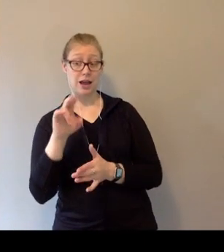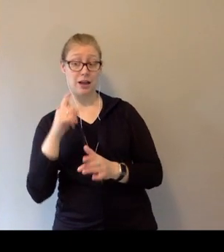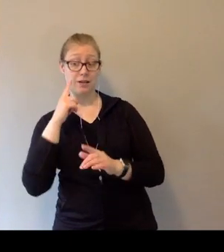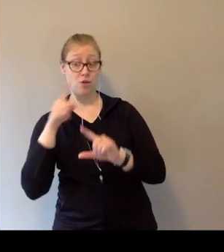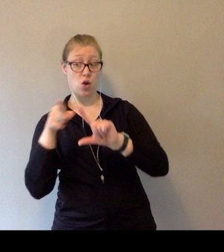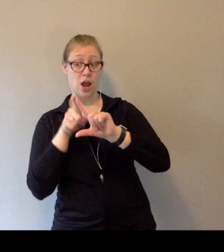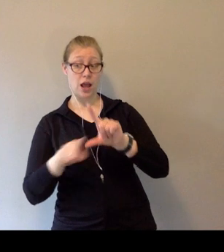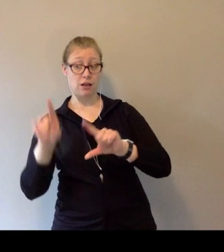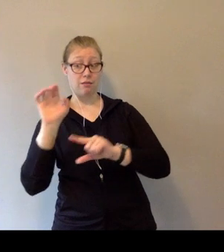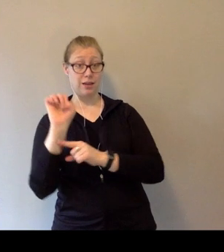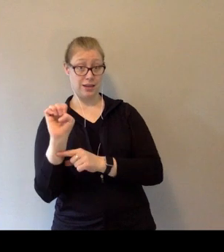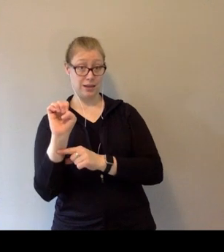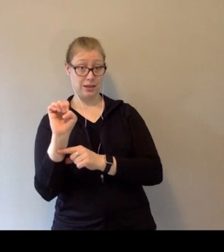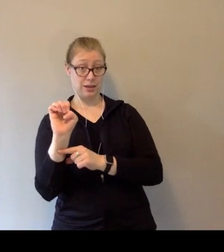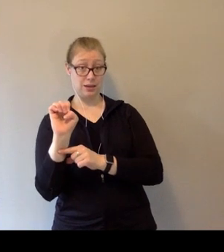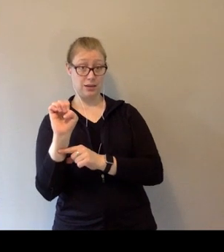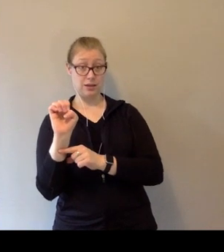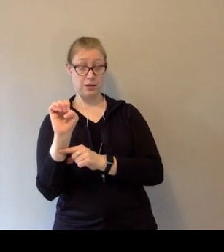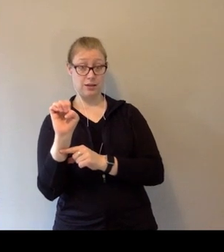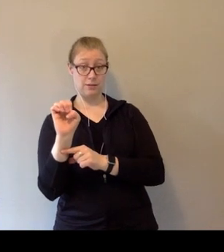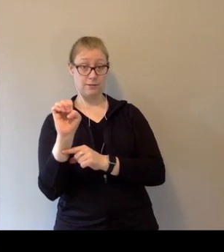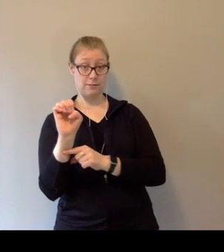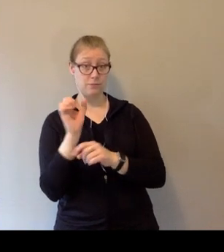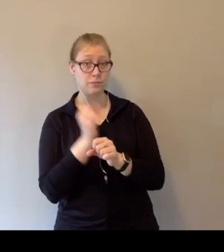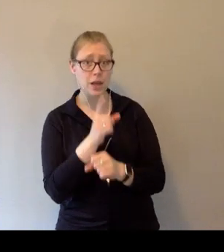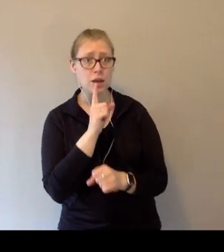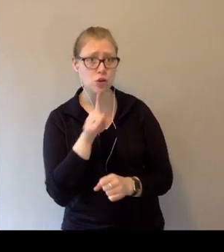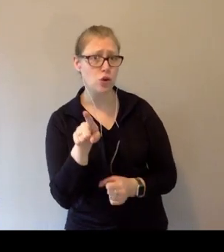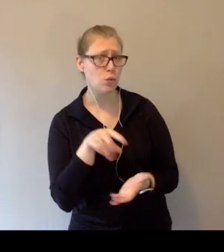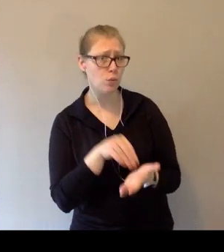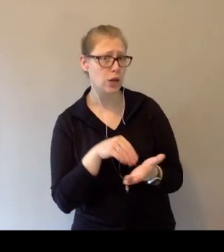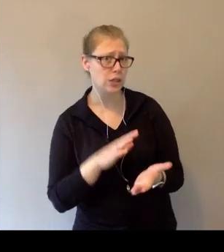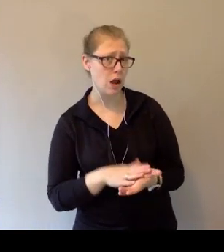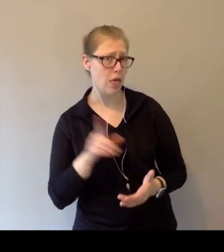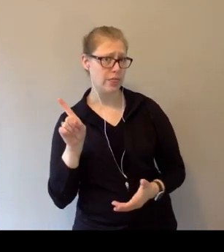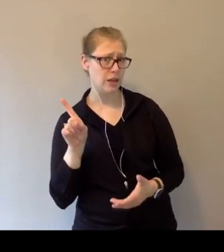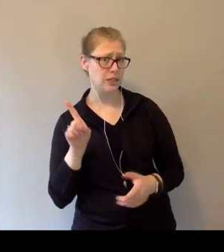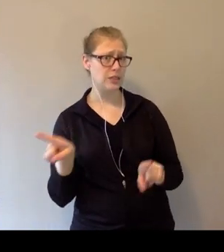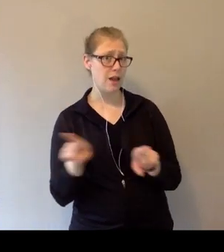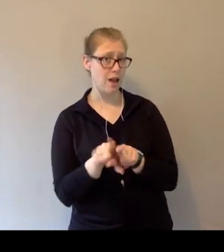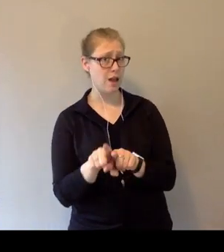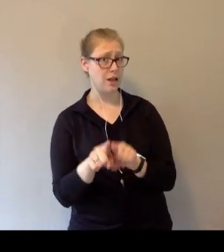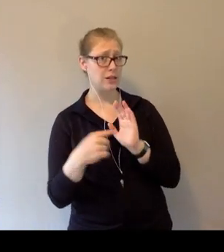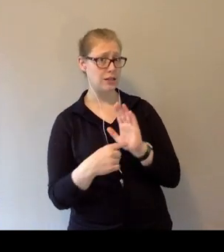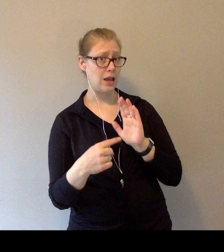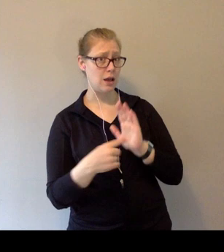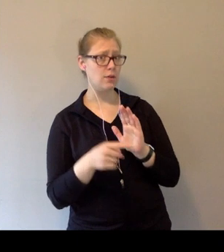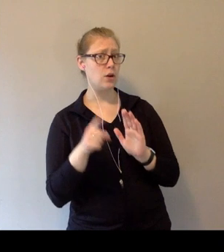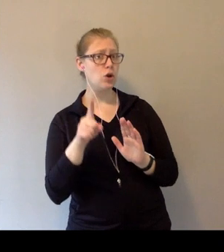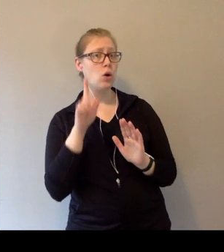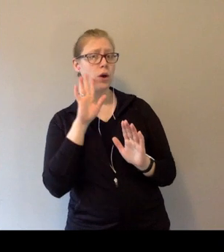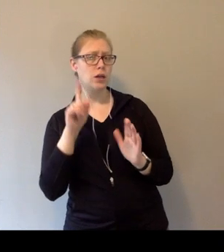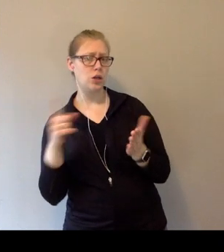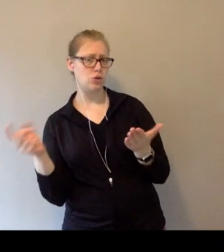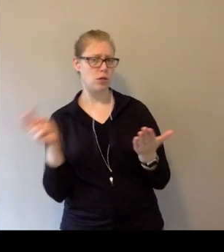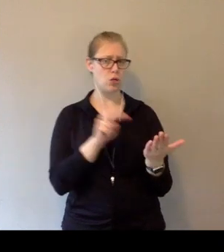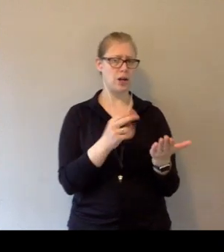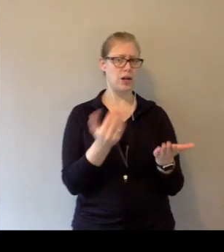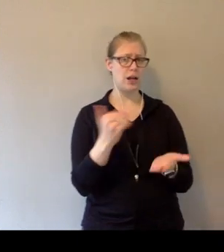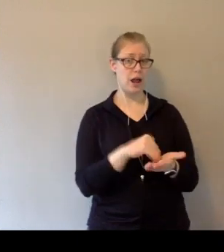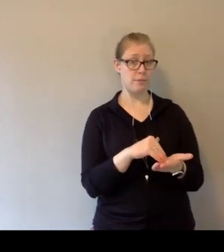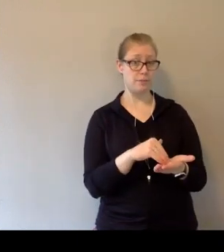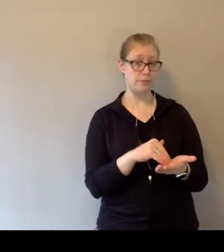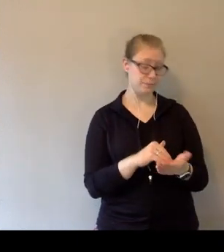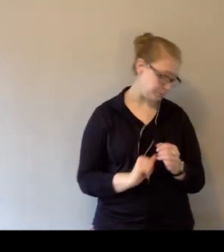Now make sure you write this an example in your notebook, because you're going to have to refer back to this. So here I have another